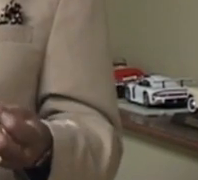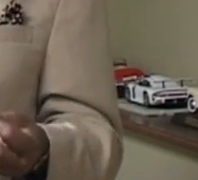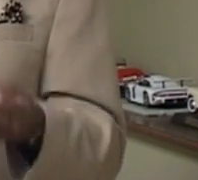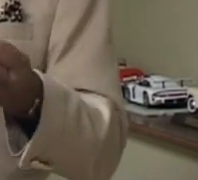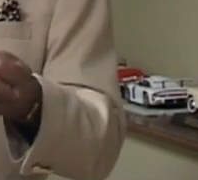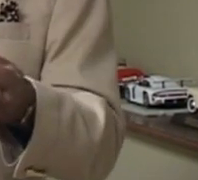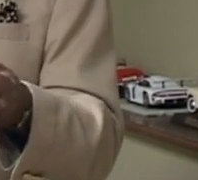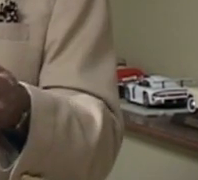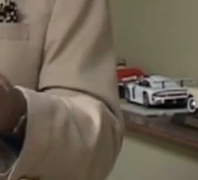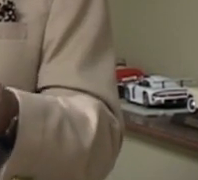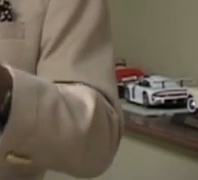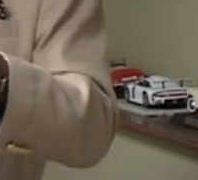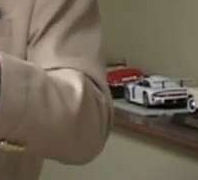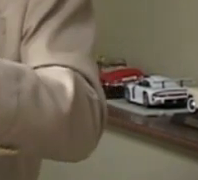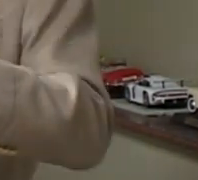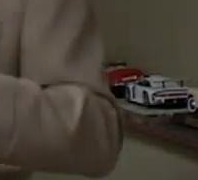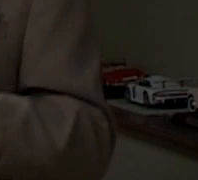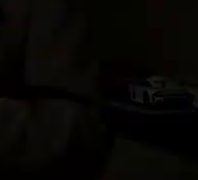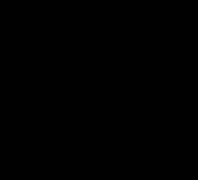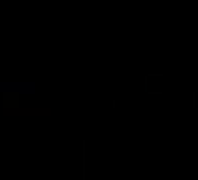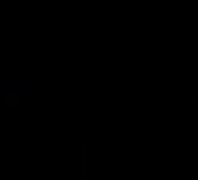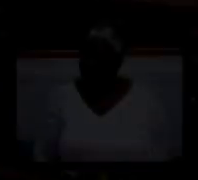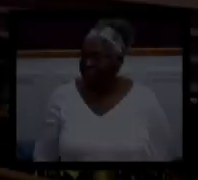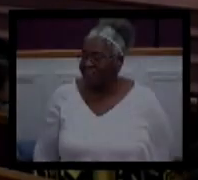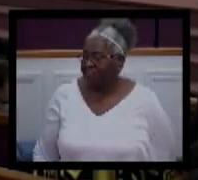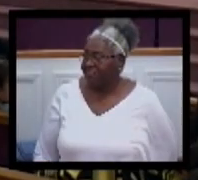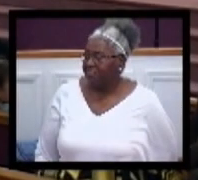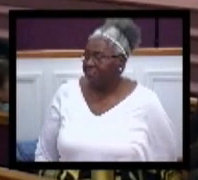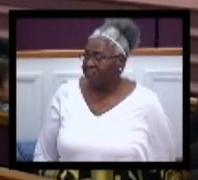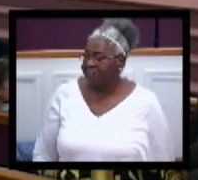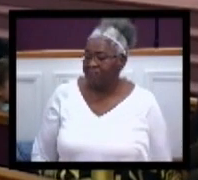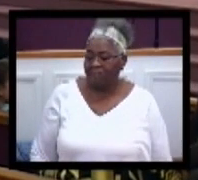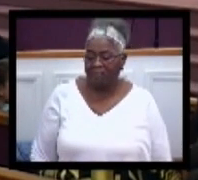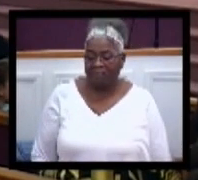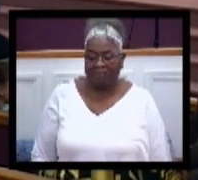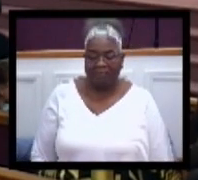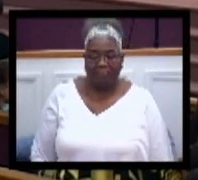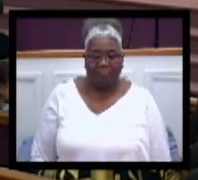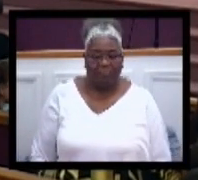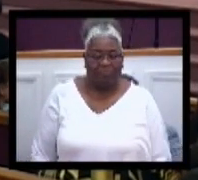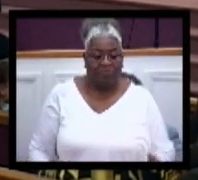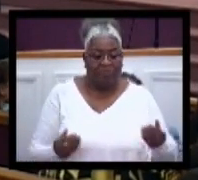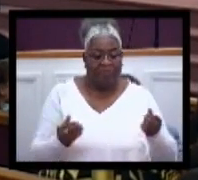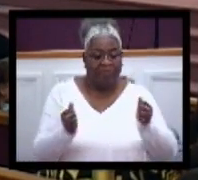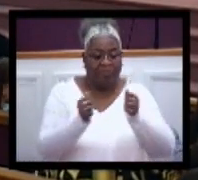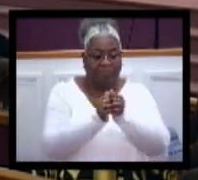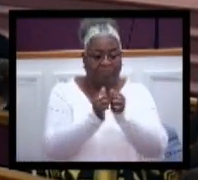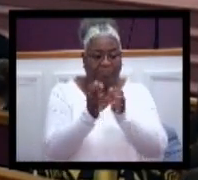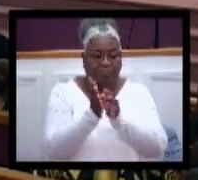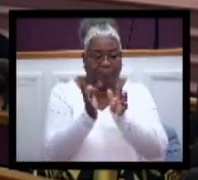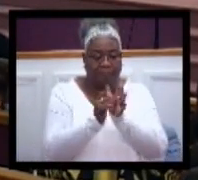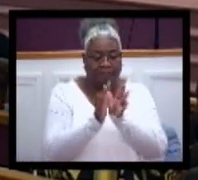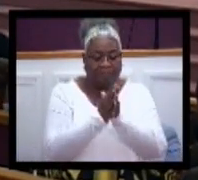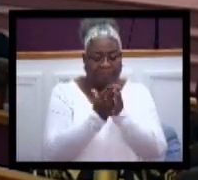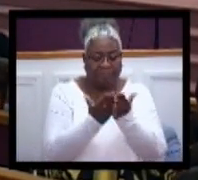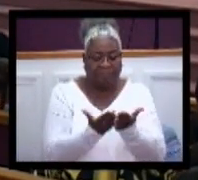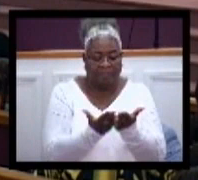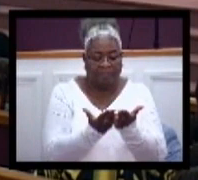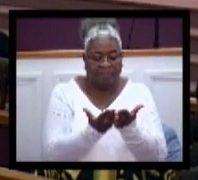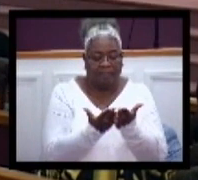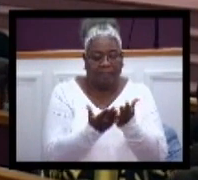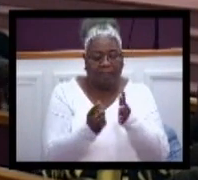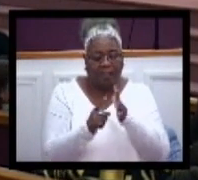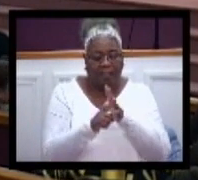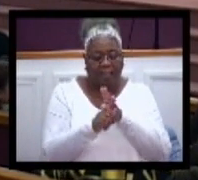placed you on this earth. I want to take you today with your prayer, saints of God, to the book of Exodus.